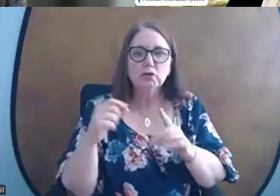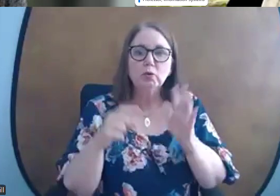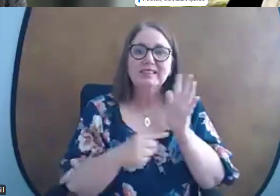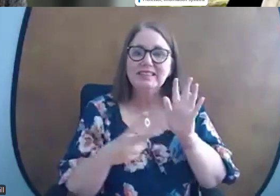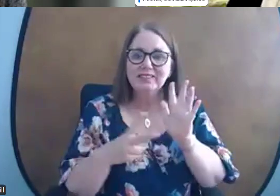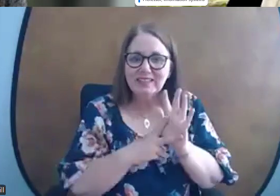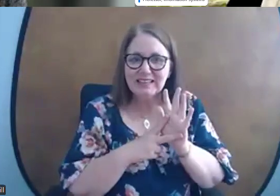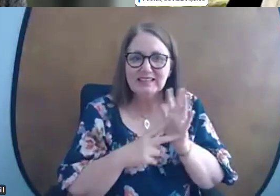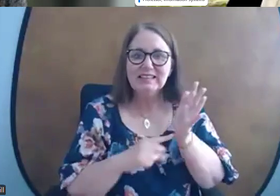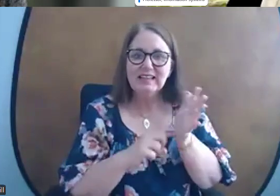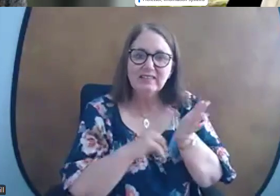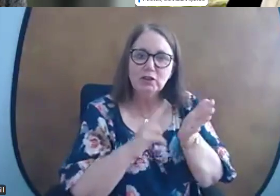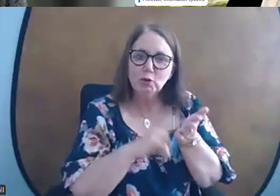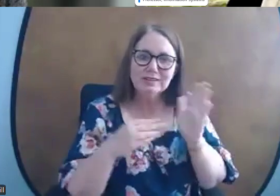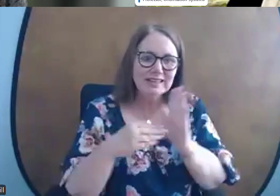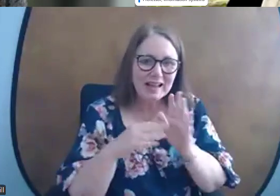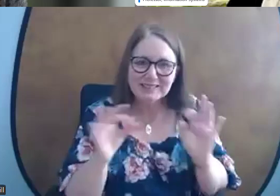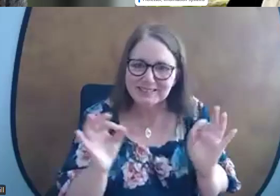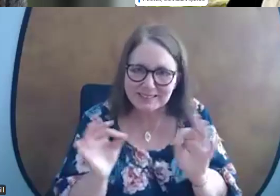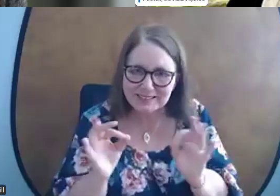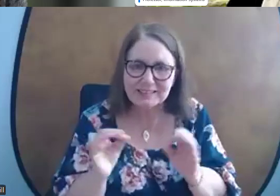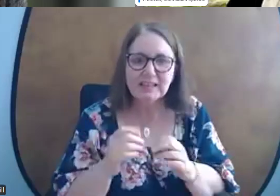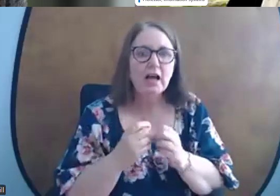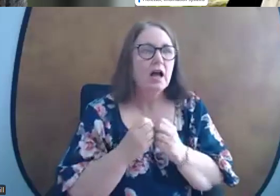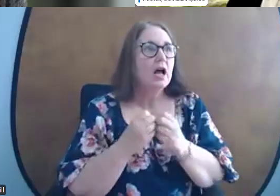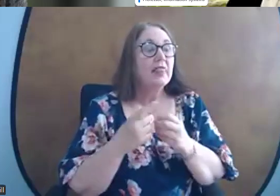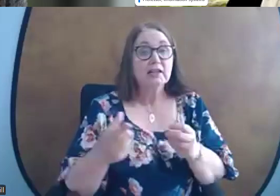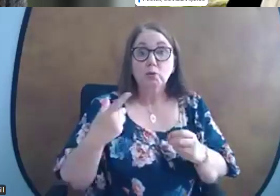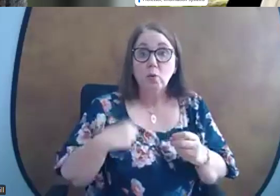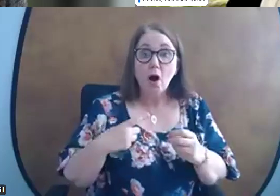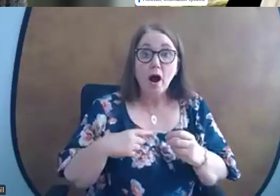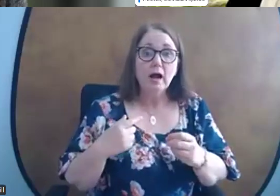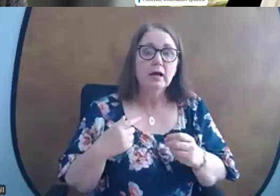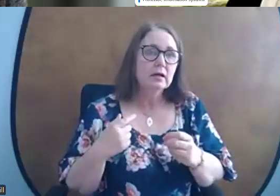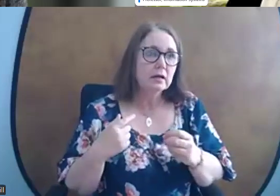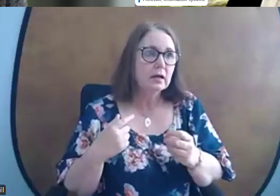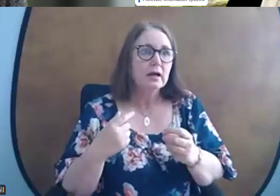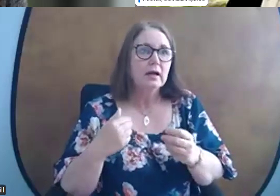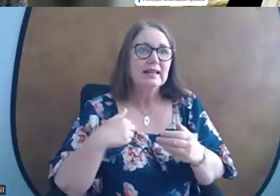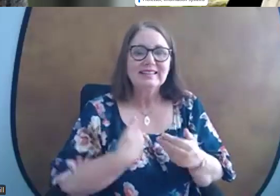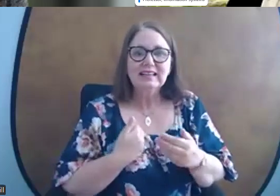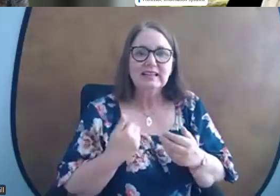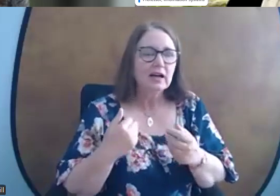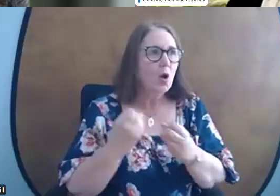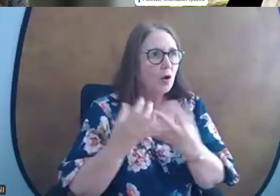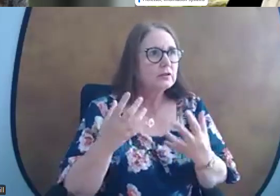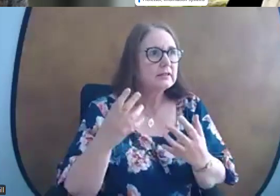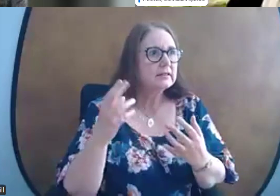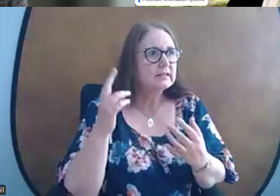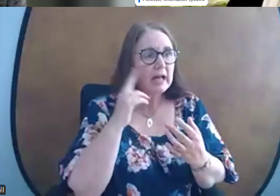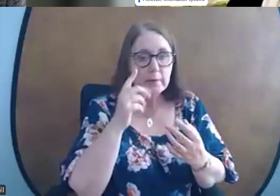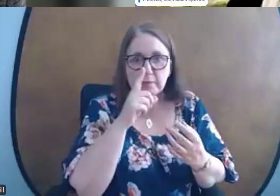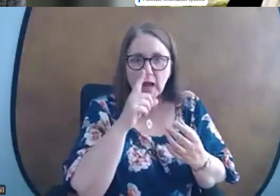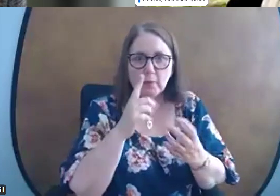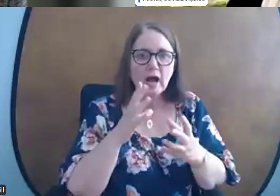is affordability. Digital technology in New Zealand is so unaffordable.